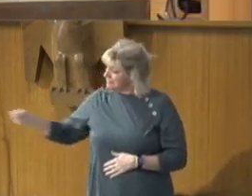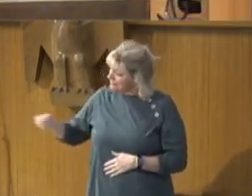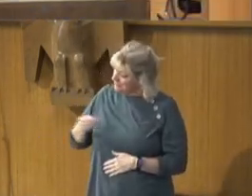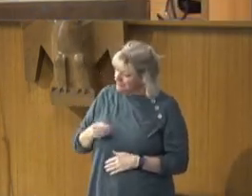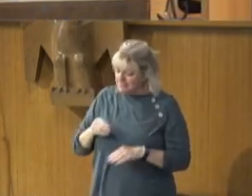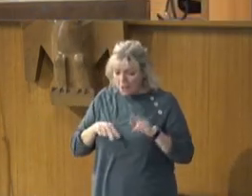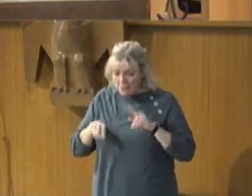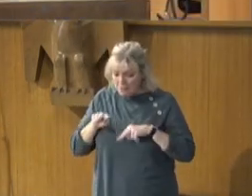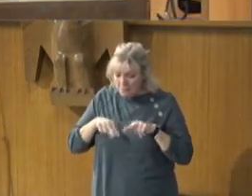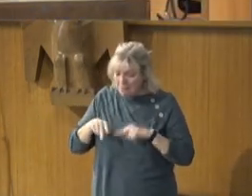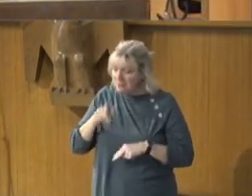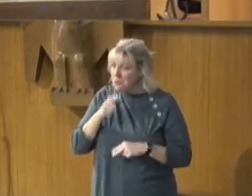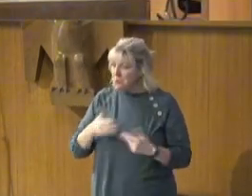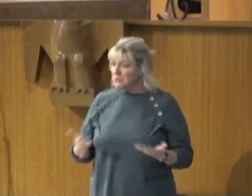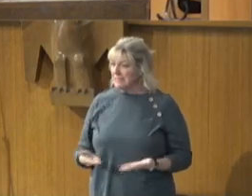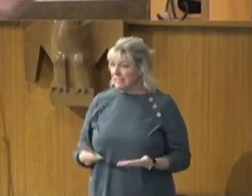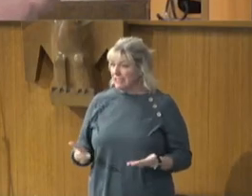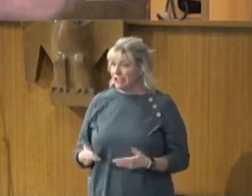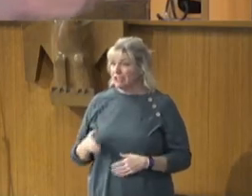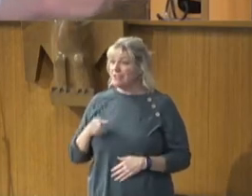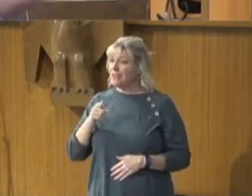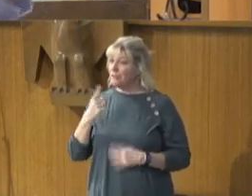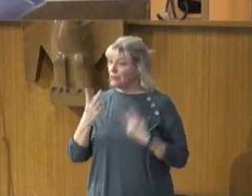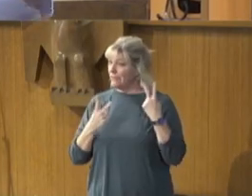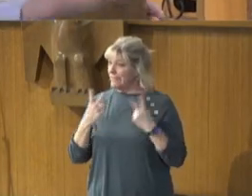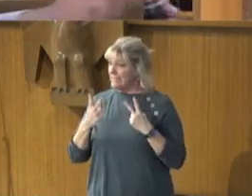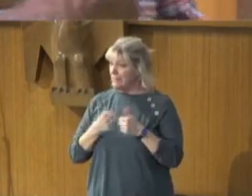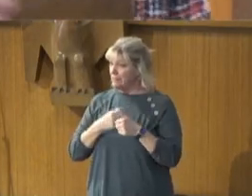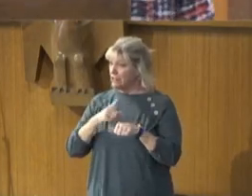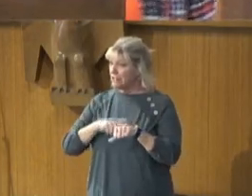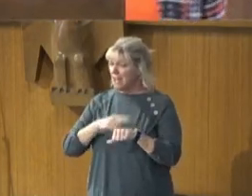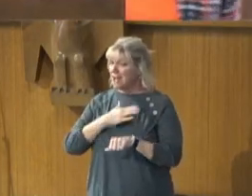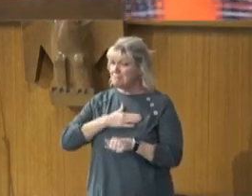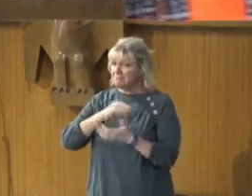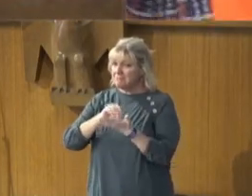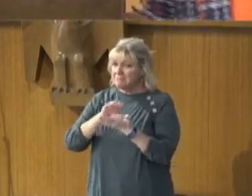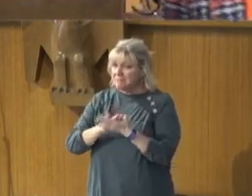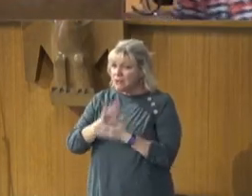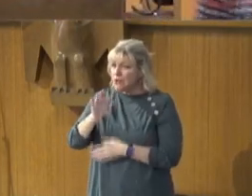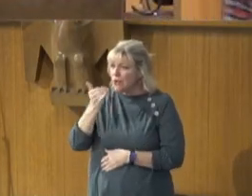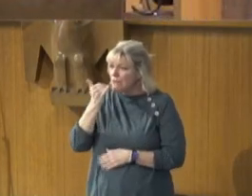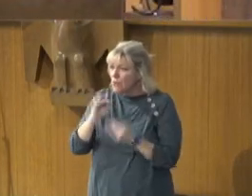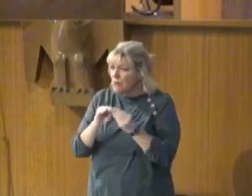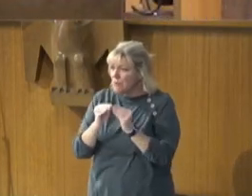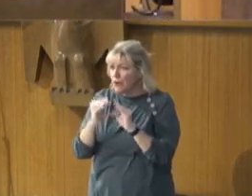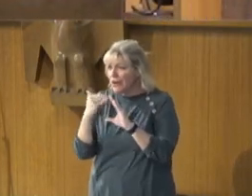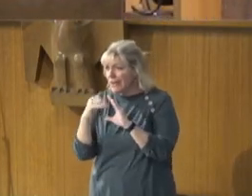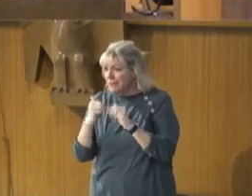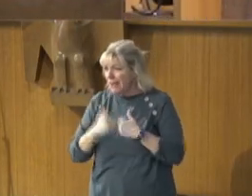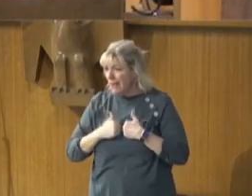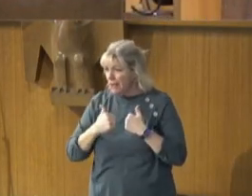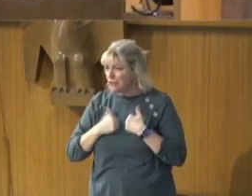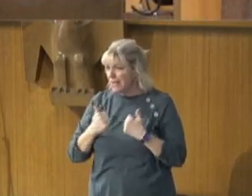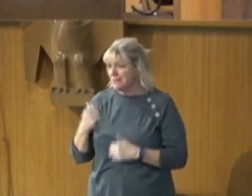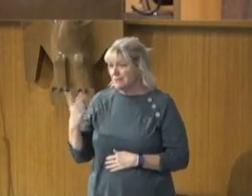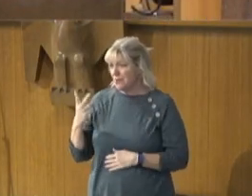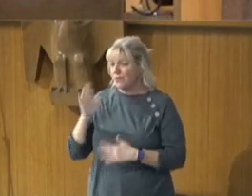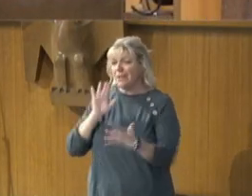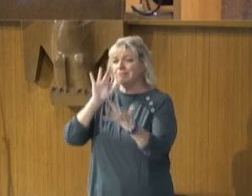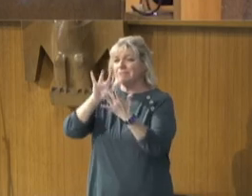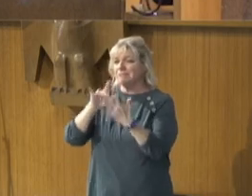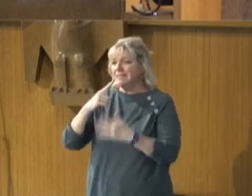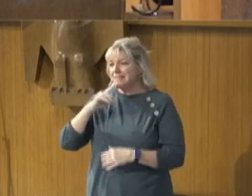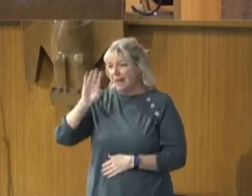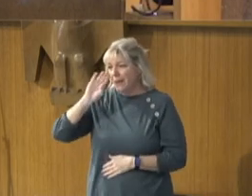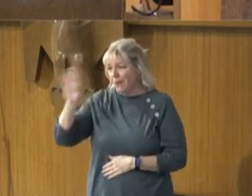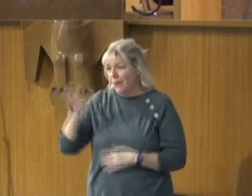end, bring it back. If you are visiting with us, we would love for you to leave a phone number or email address so that we can reach out and